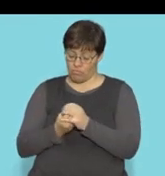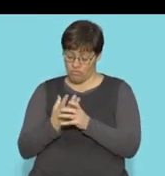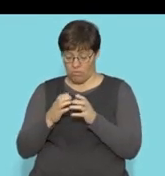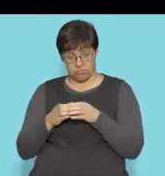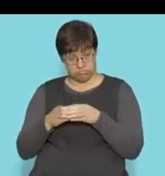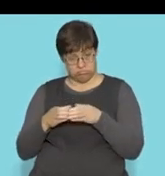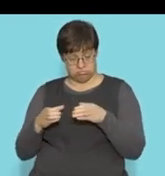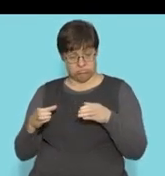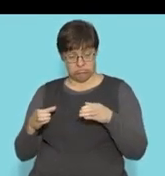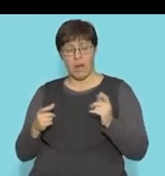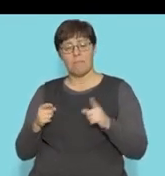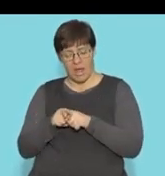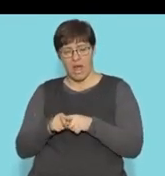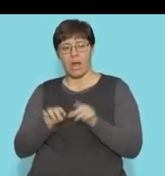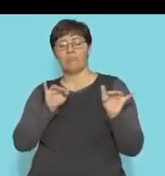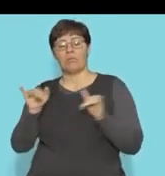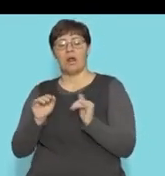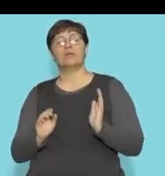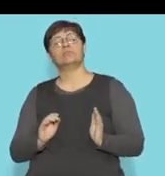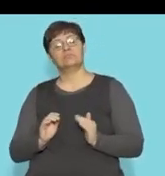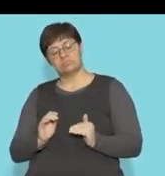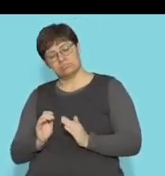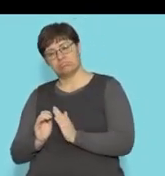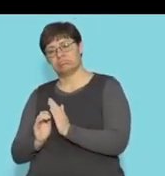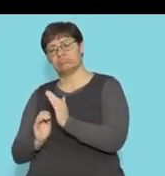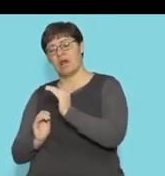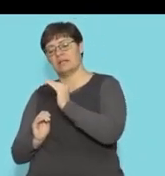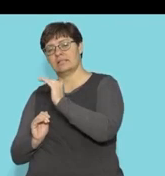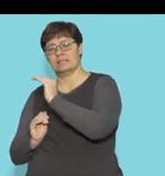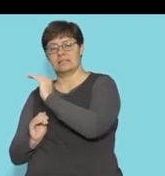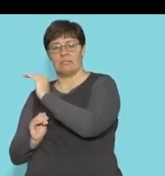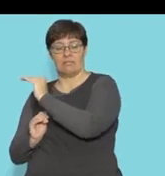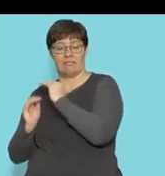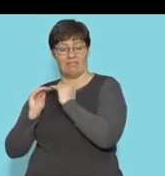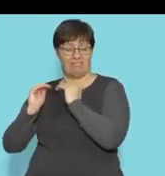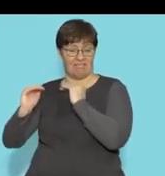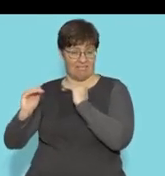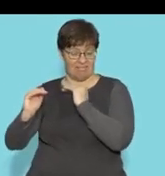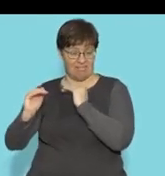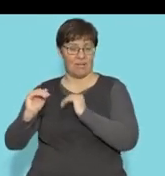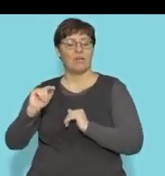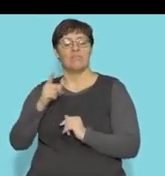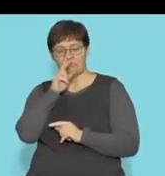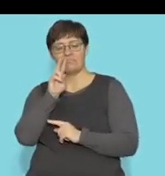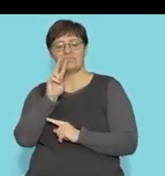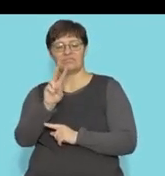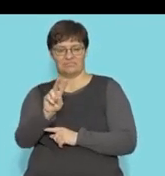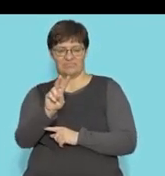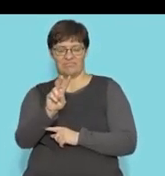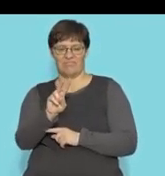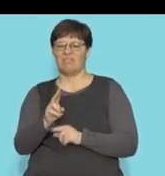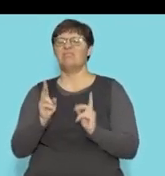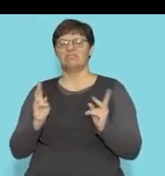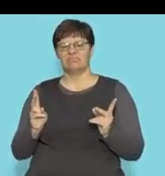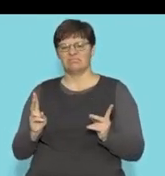in the population, but then the population rate will stabilize and we will see